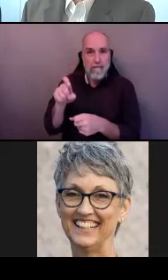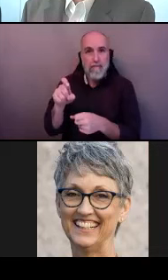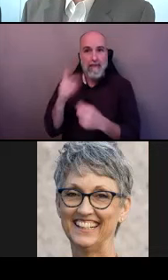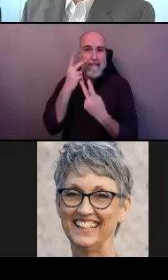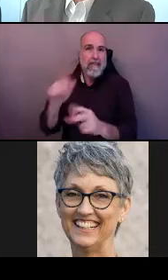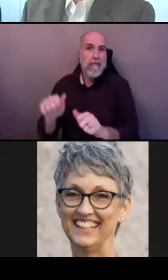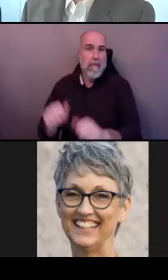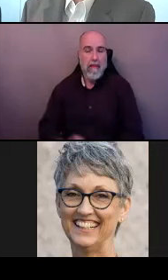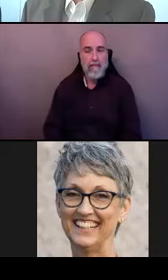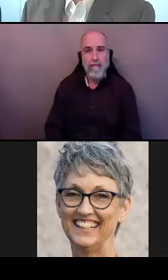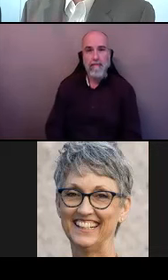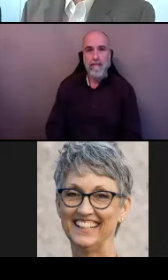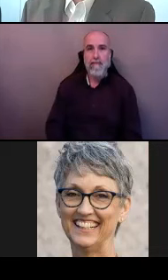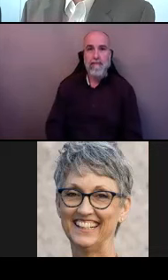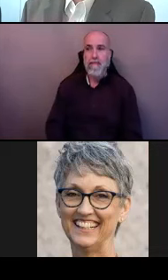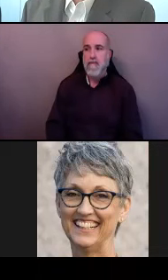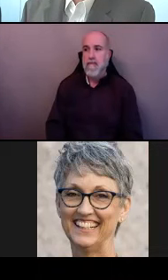visitable.